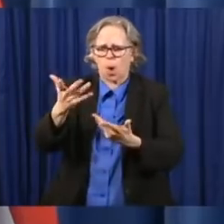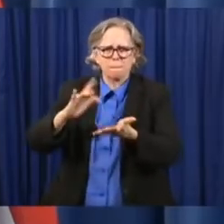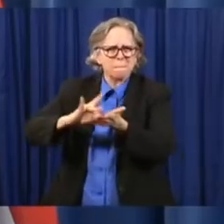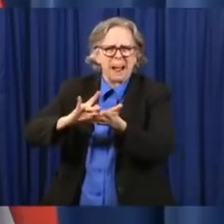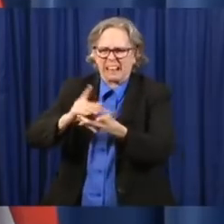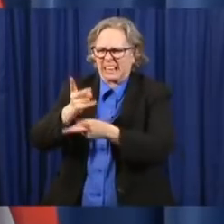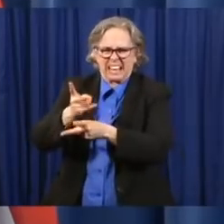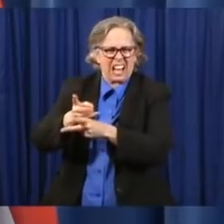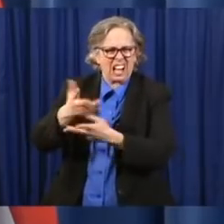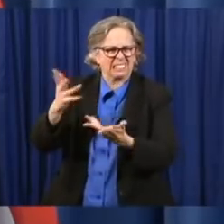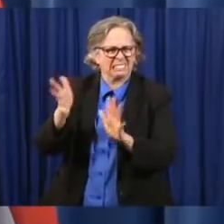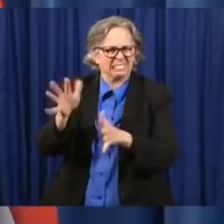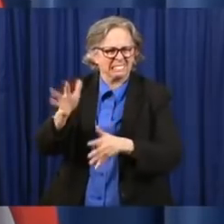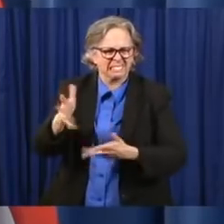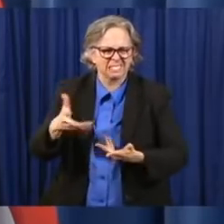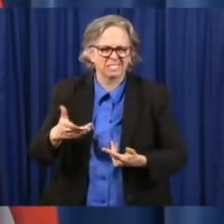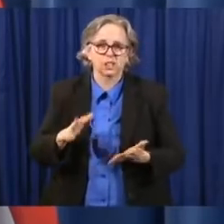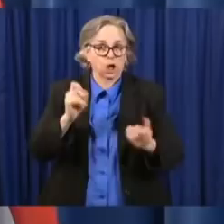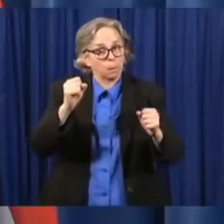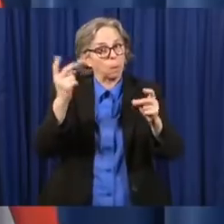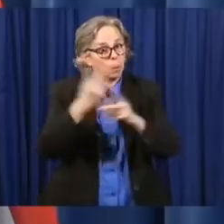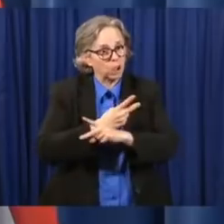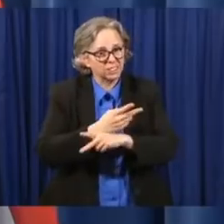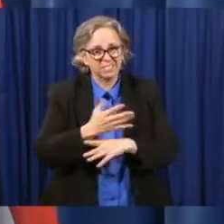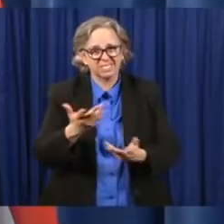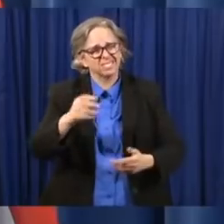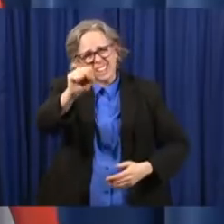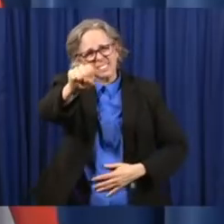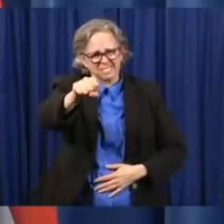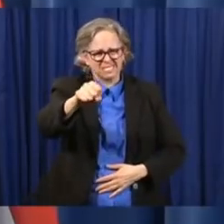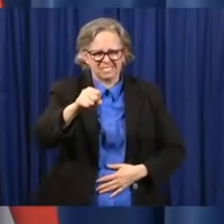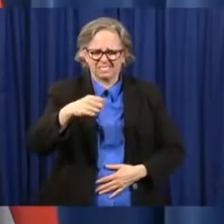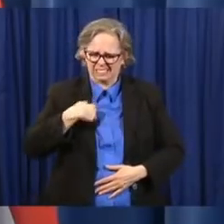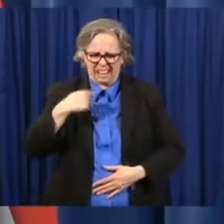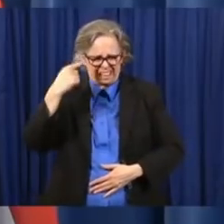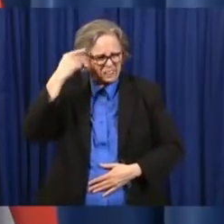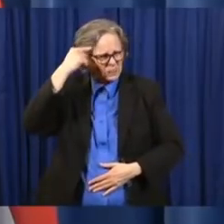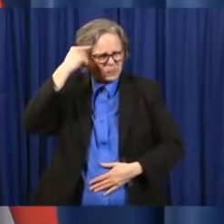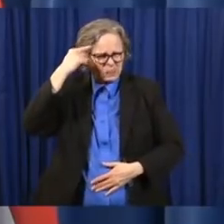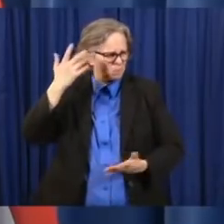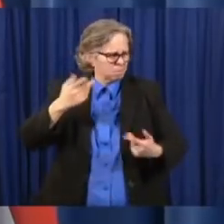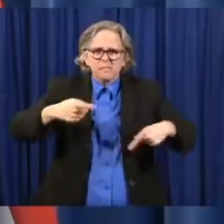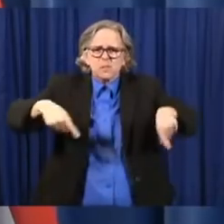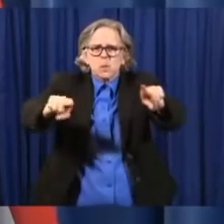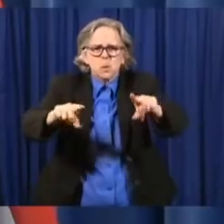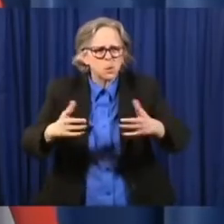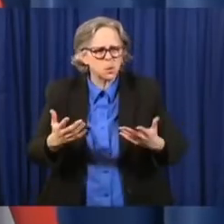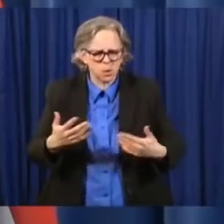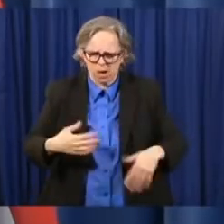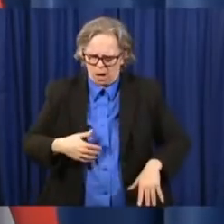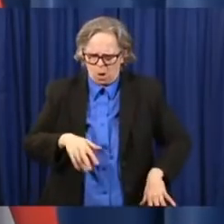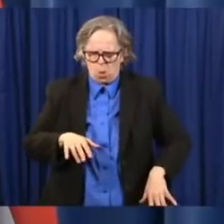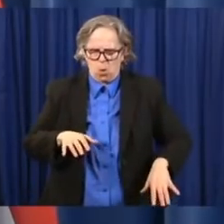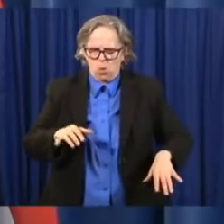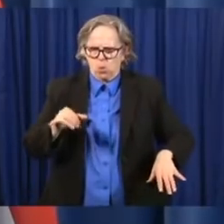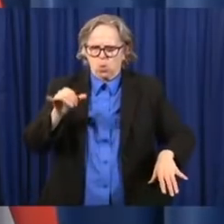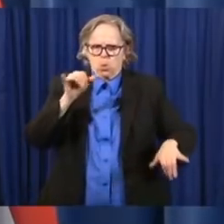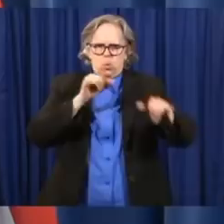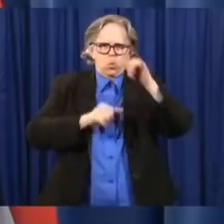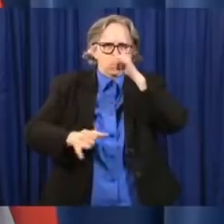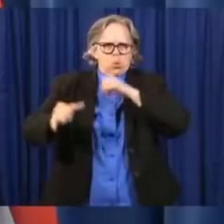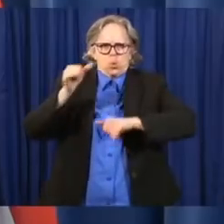yeah, I think it should drive home to all of us that we still have disparity in